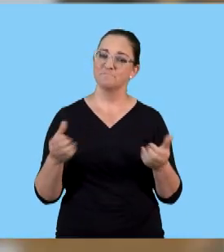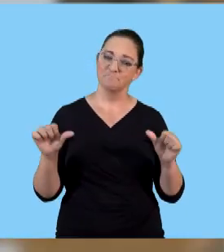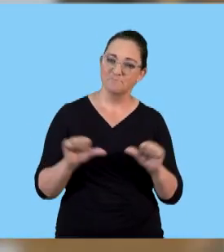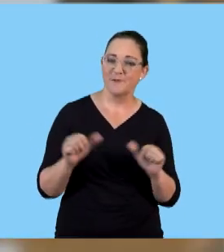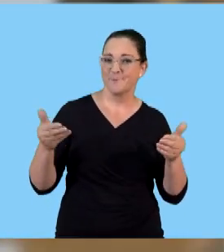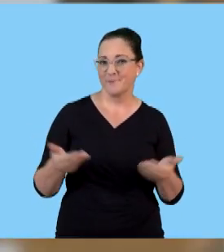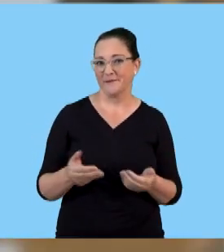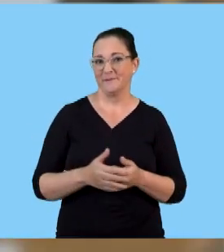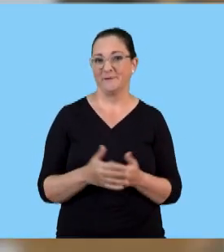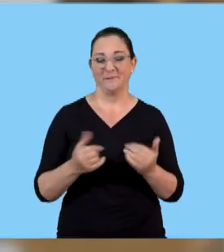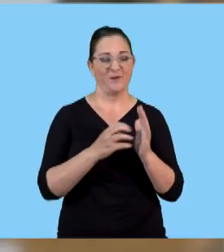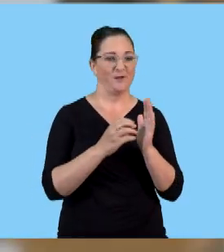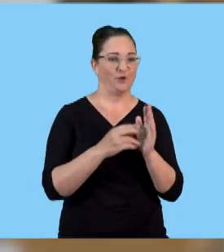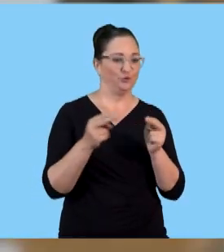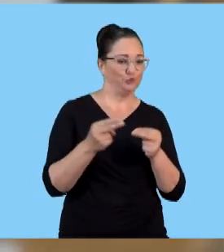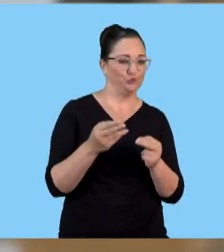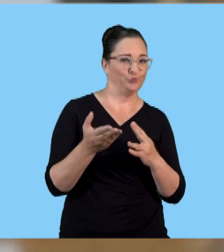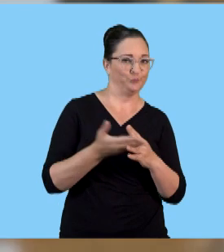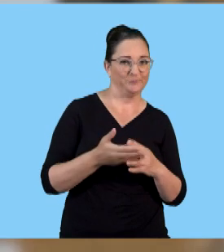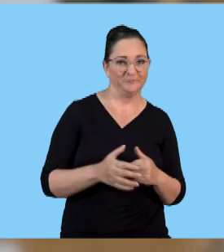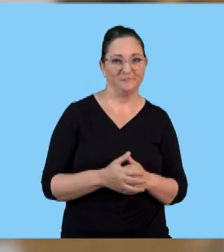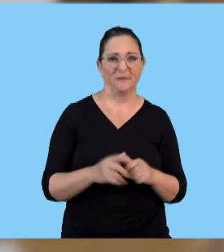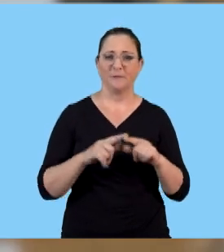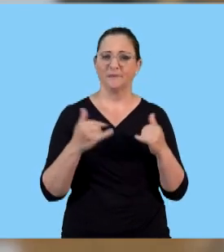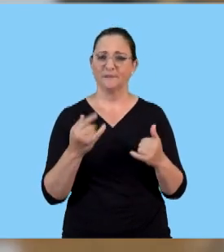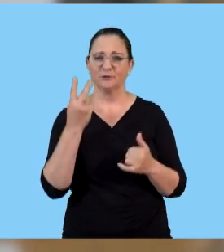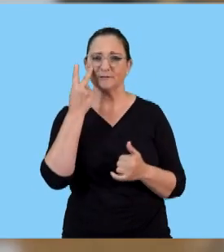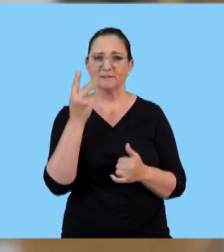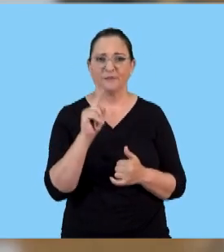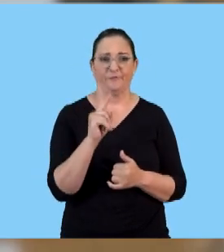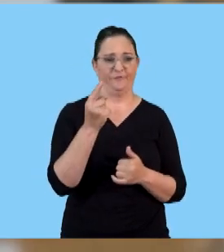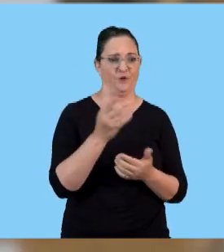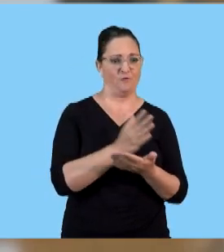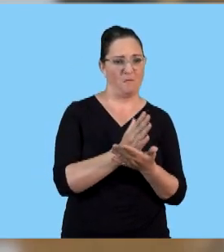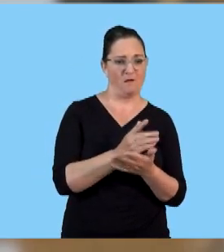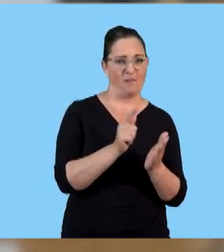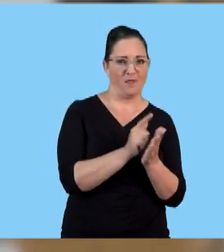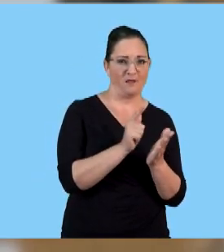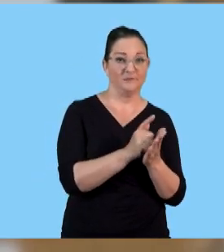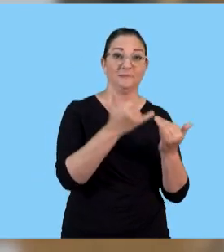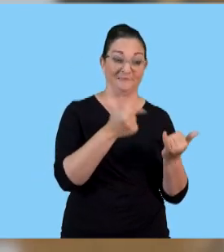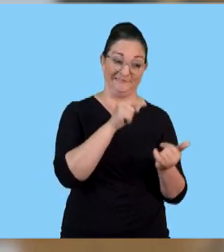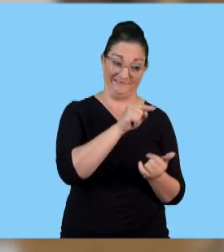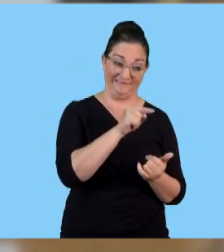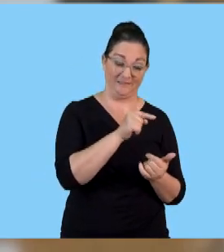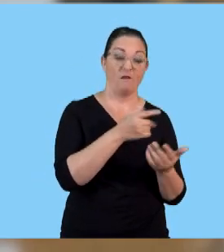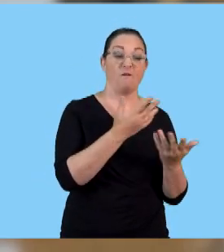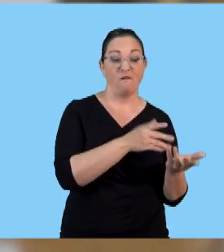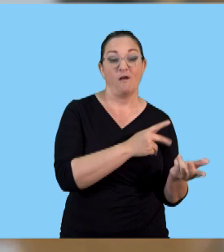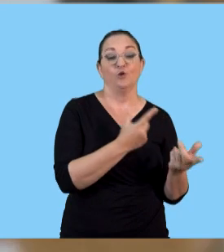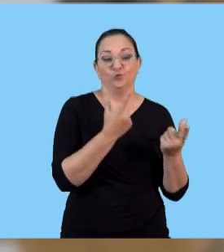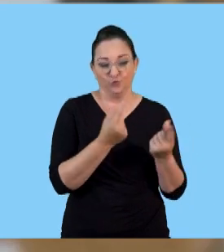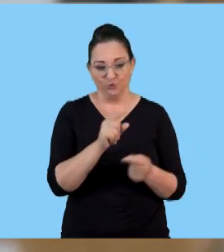Alright guys, welcome back after that short advert break. Let us now put what I've said in the first part of our lesson and we basically incorporate